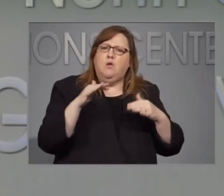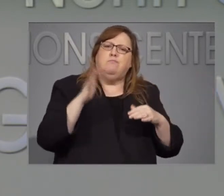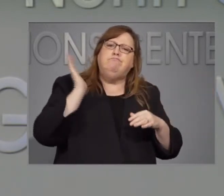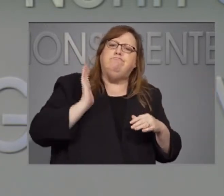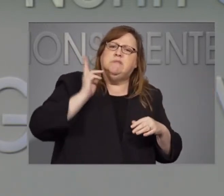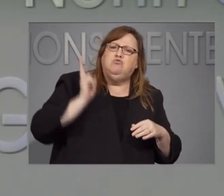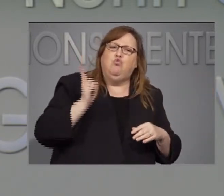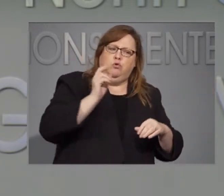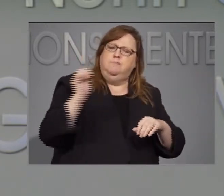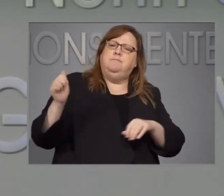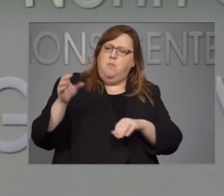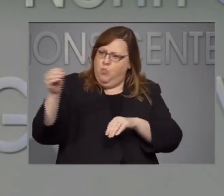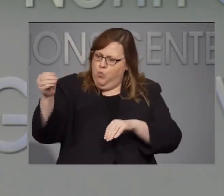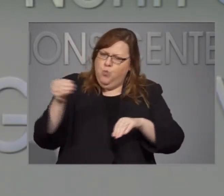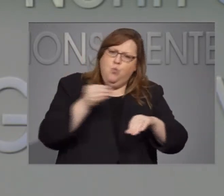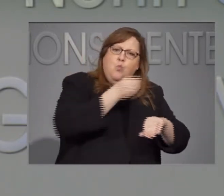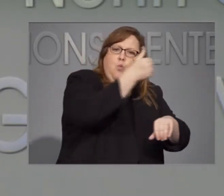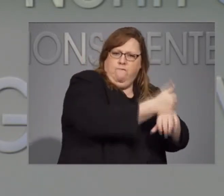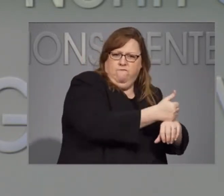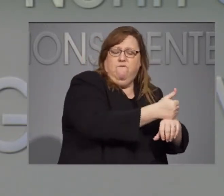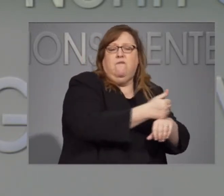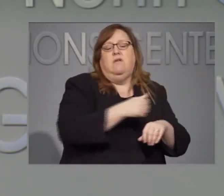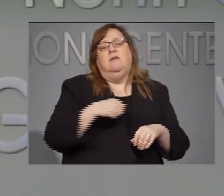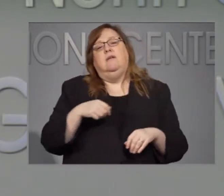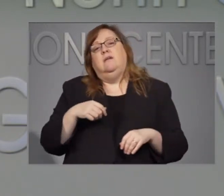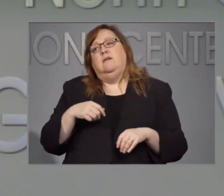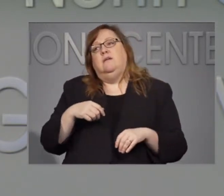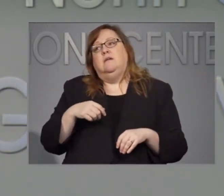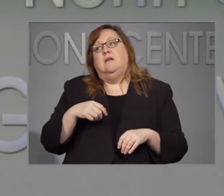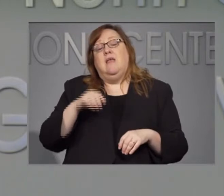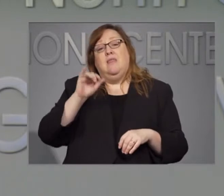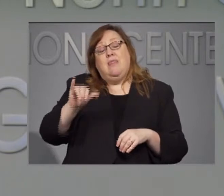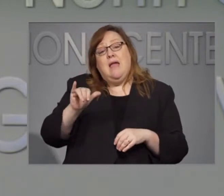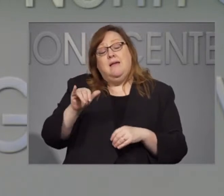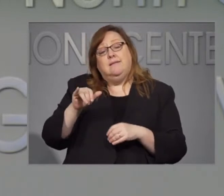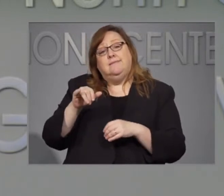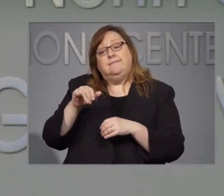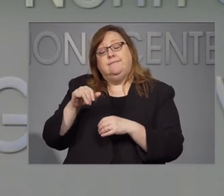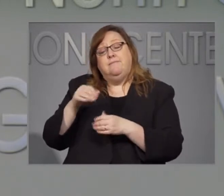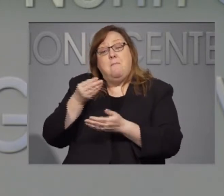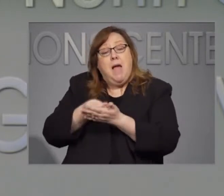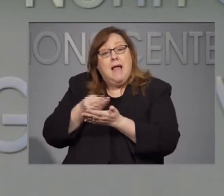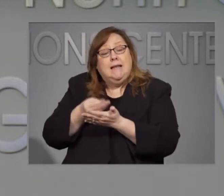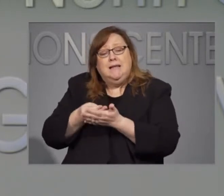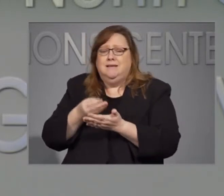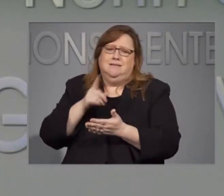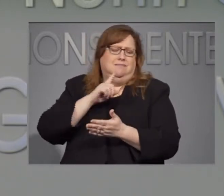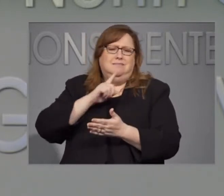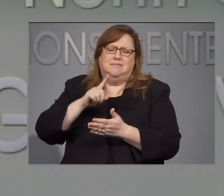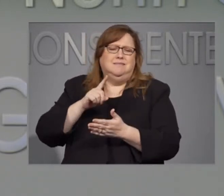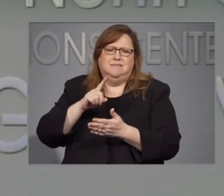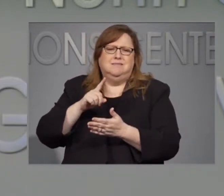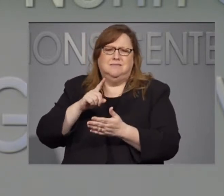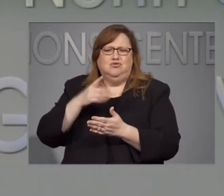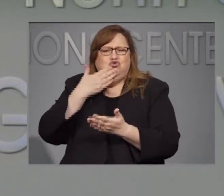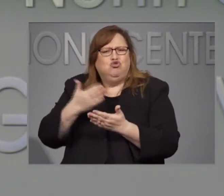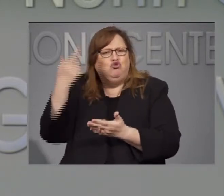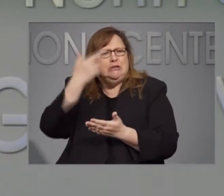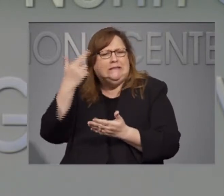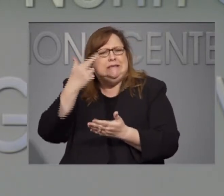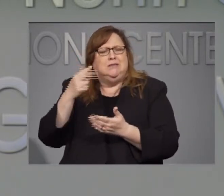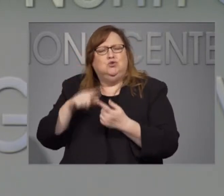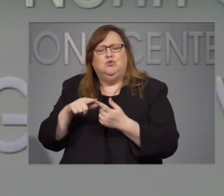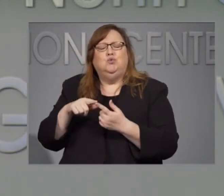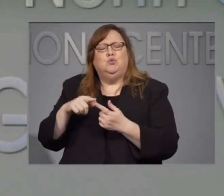that monument is a good, that the budget had is a positive thing for our state. Certainly we want to help to try to